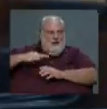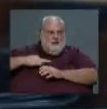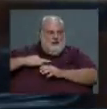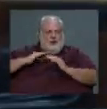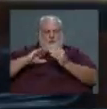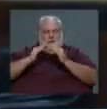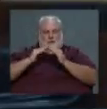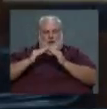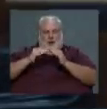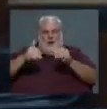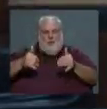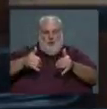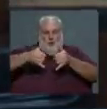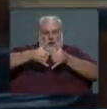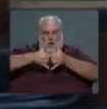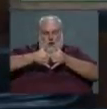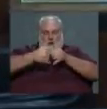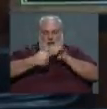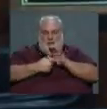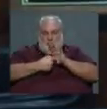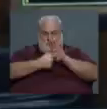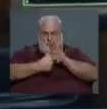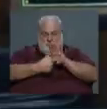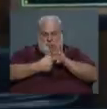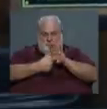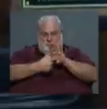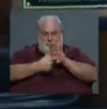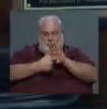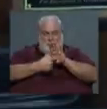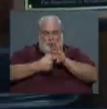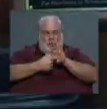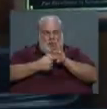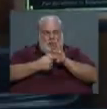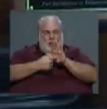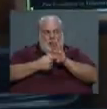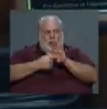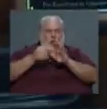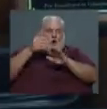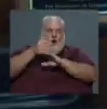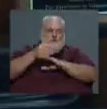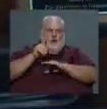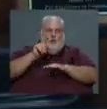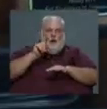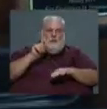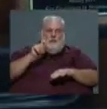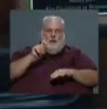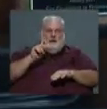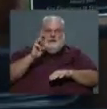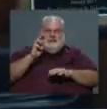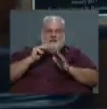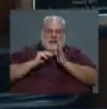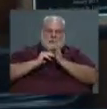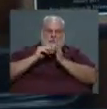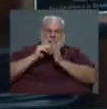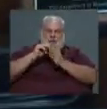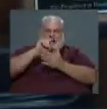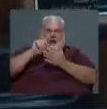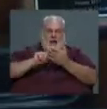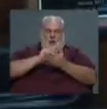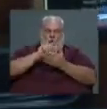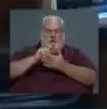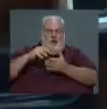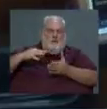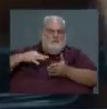Award, which I'm holding up here, which represents over 1.6 million hours